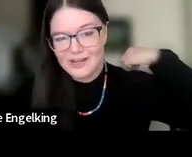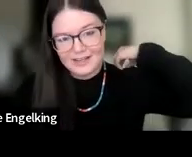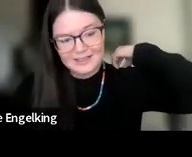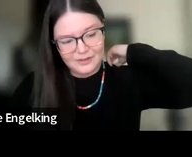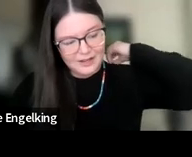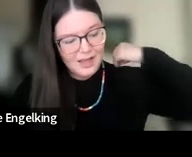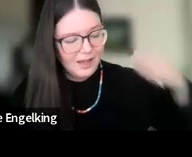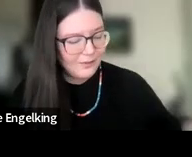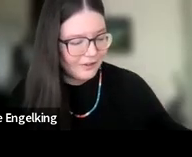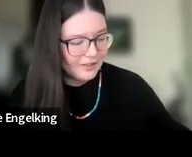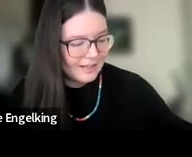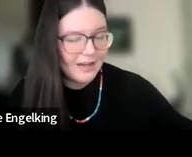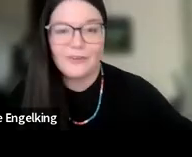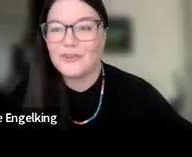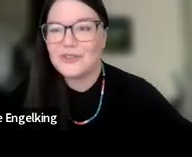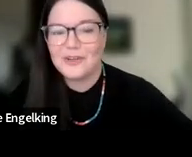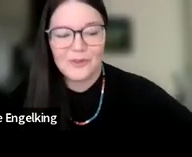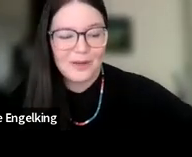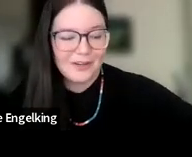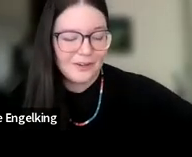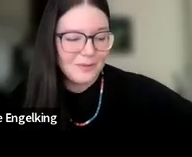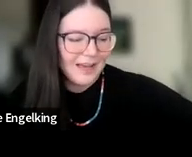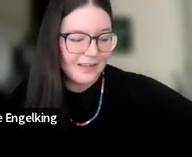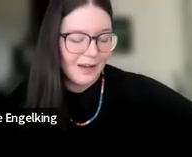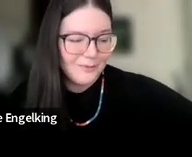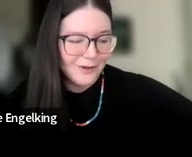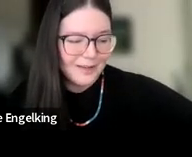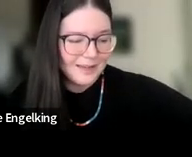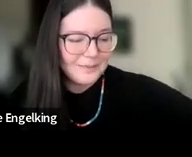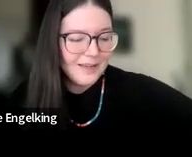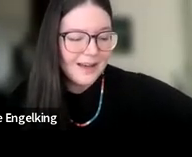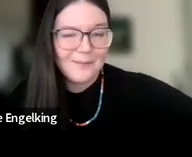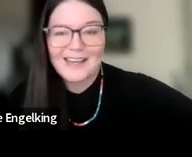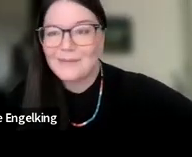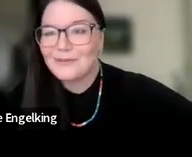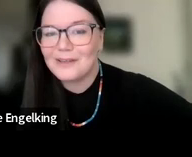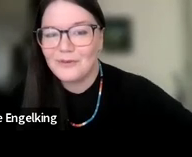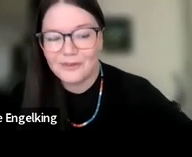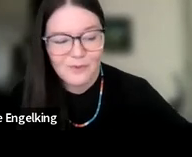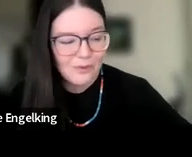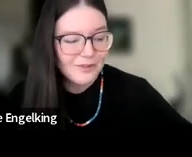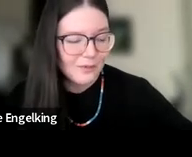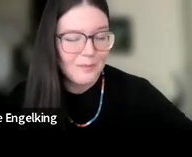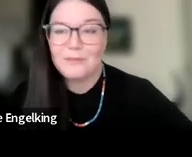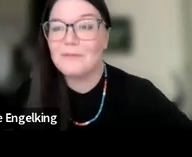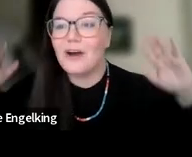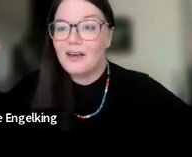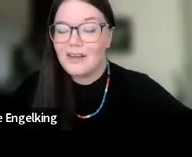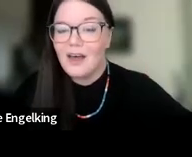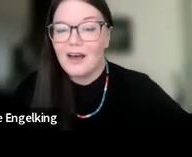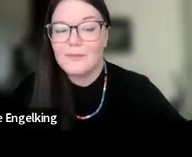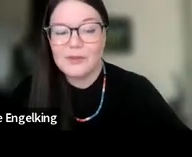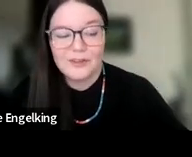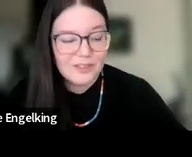in-person trainings. I know that we've already kicked off our first one with a webinar, and we'll be having a couple more coming up in April and moving forward that will both be